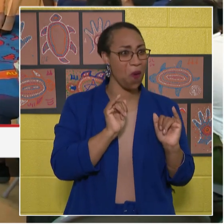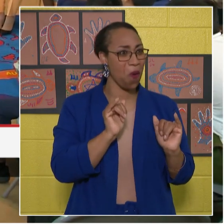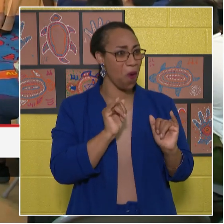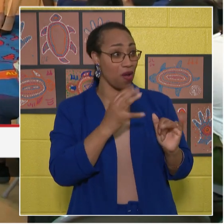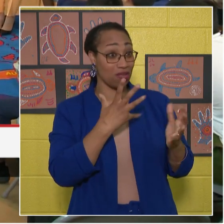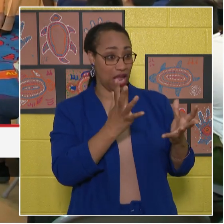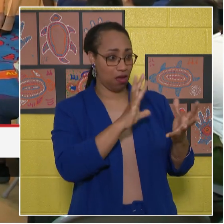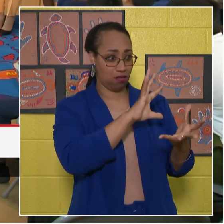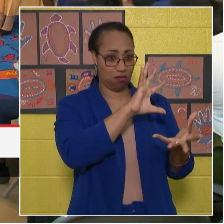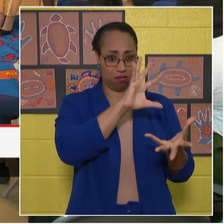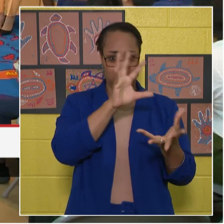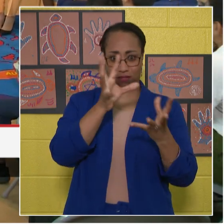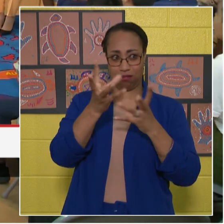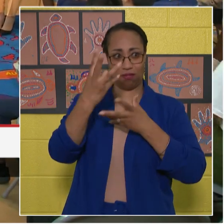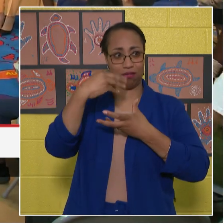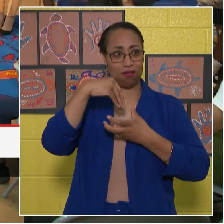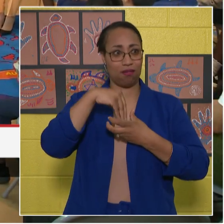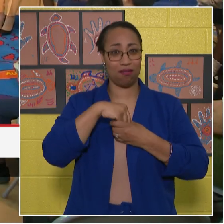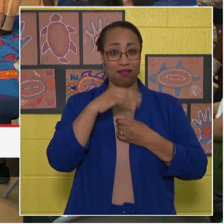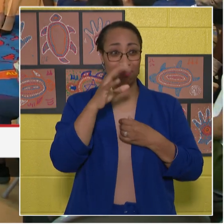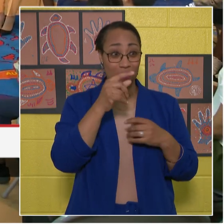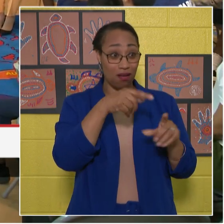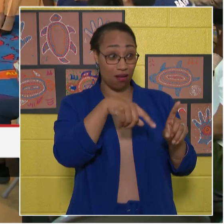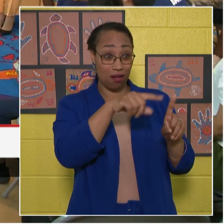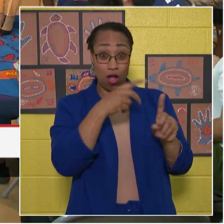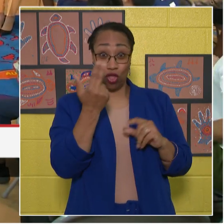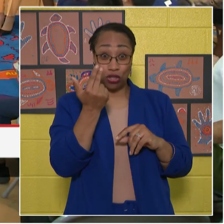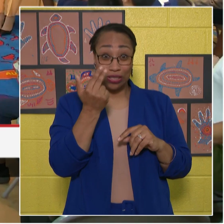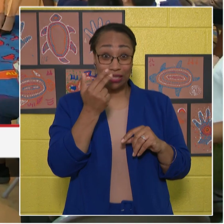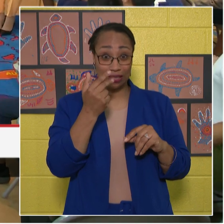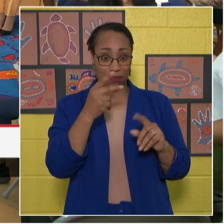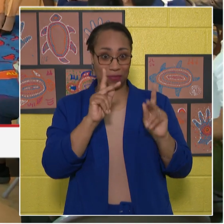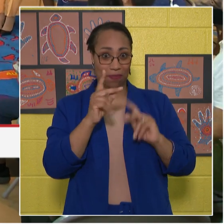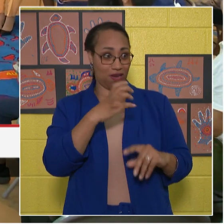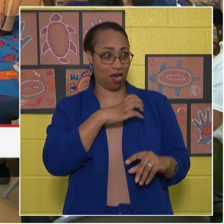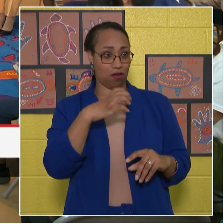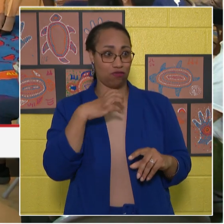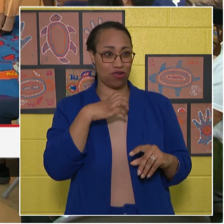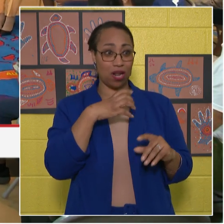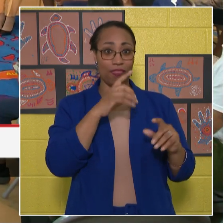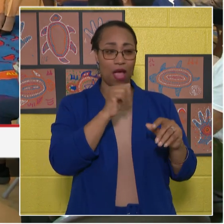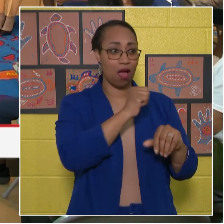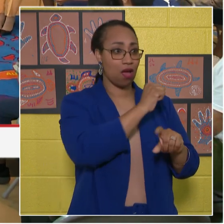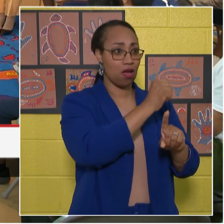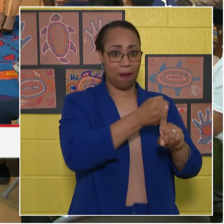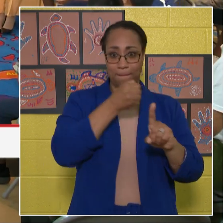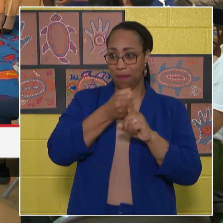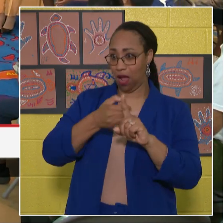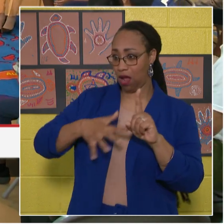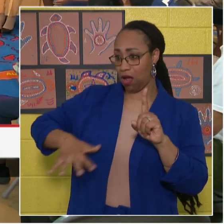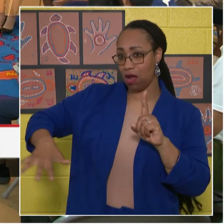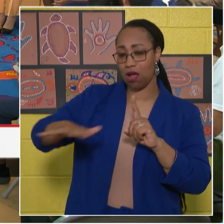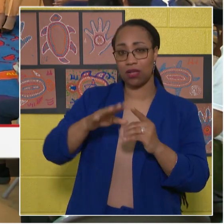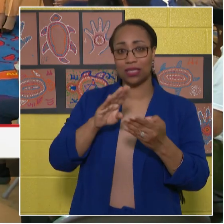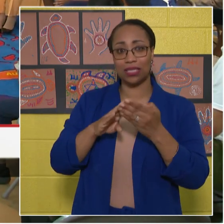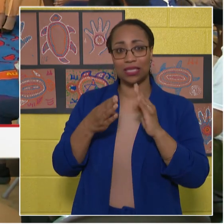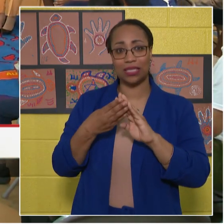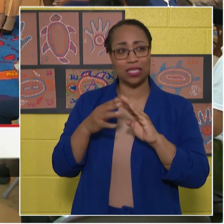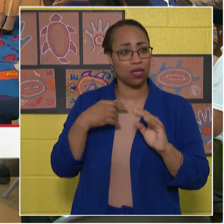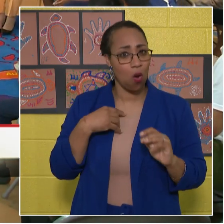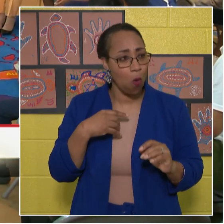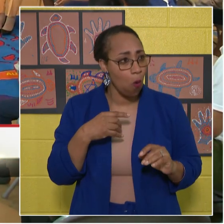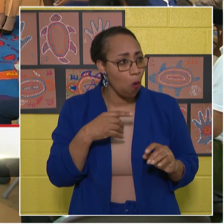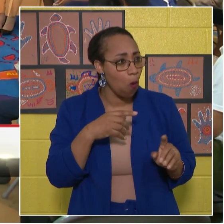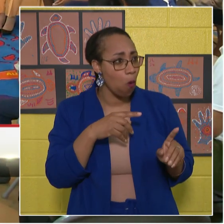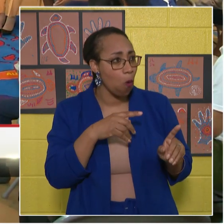our council, you really can have a big impact on the whole city by being on the council. And